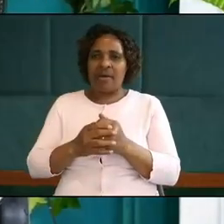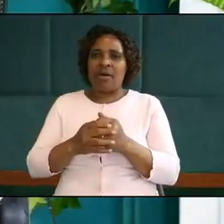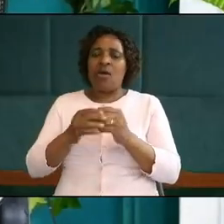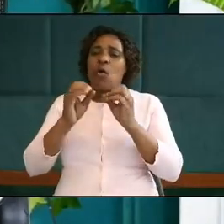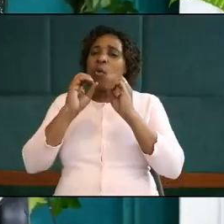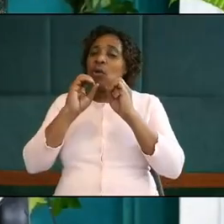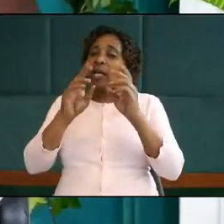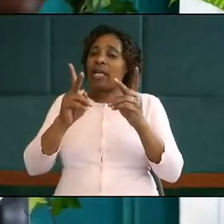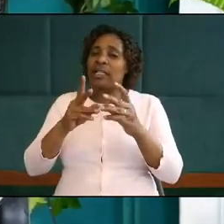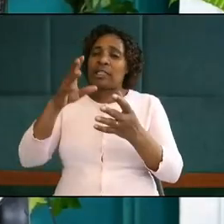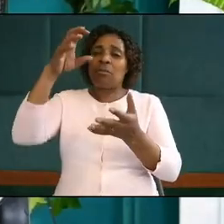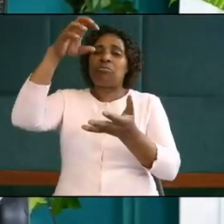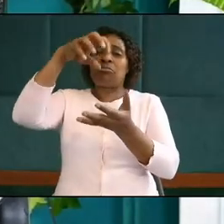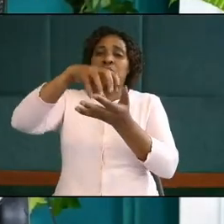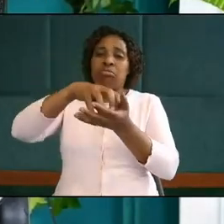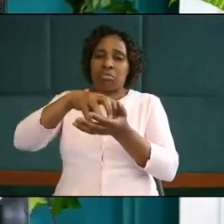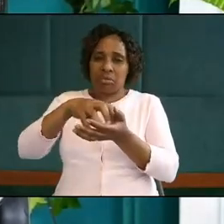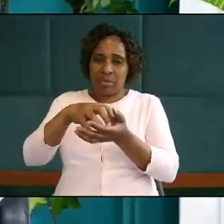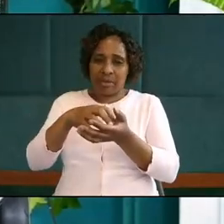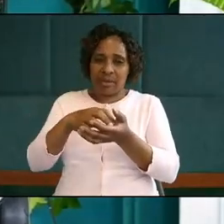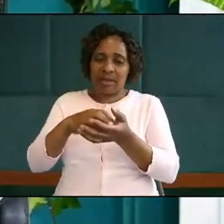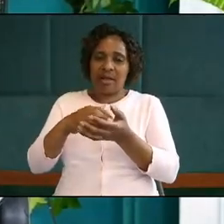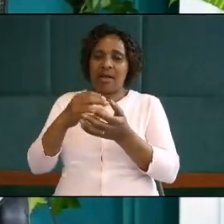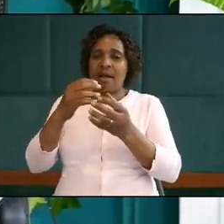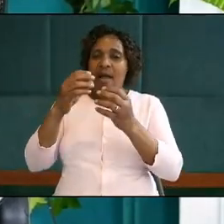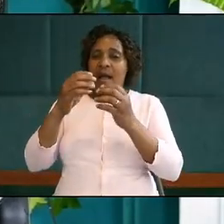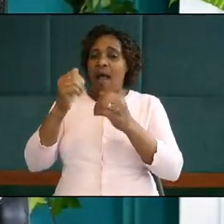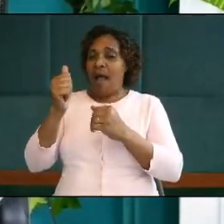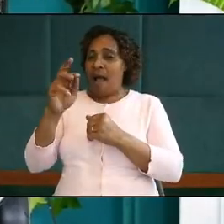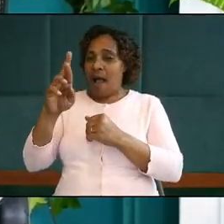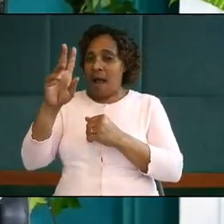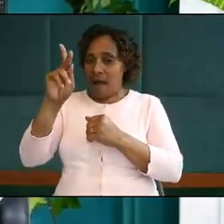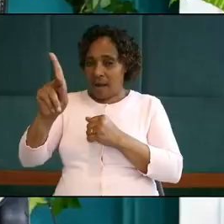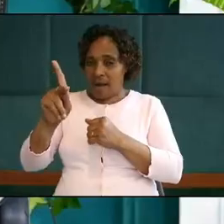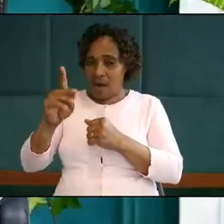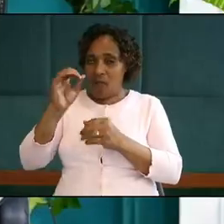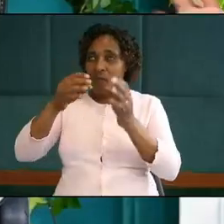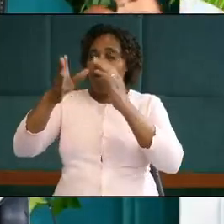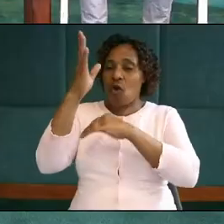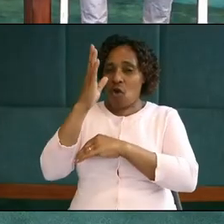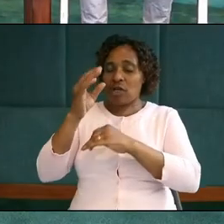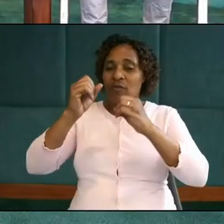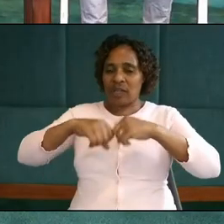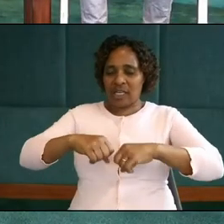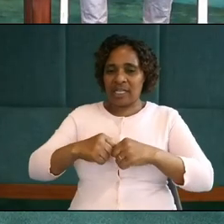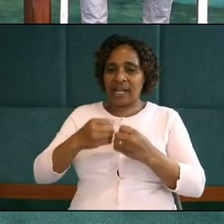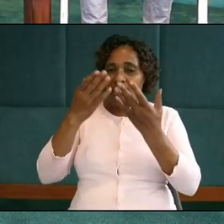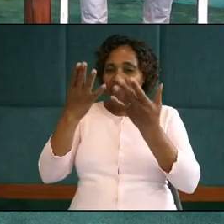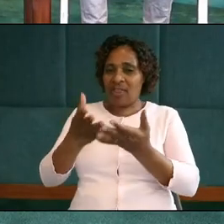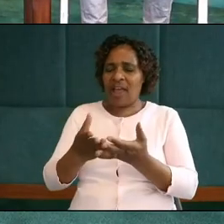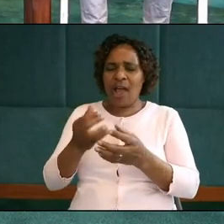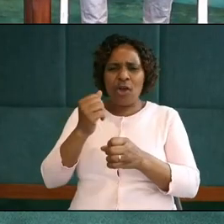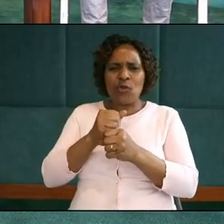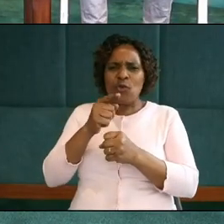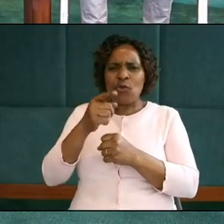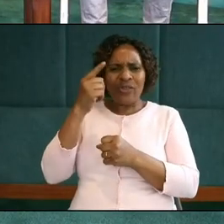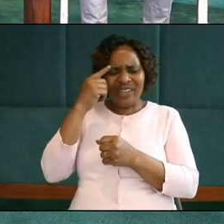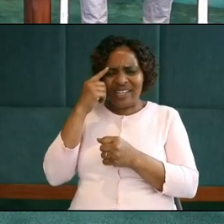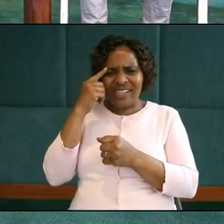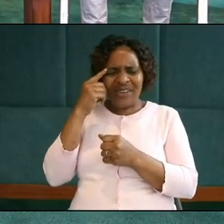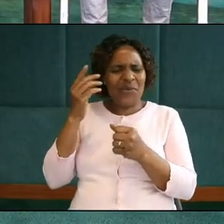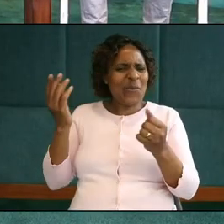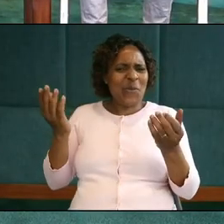thing. So they placed the Ark of the Covenant with Dagon right there. Just let me stop you right there. Yeah. Do you think that that might be